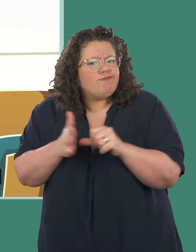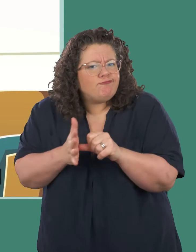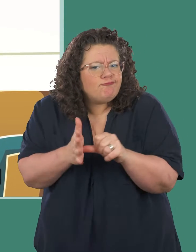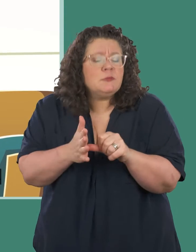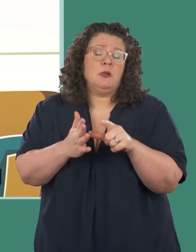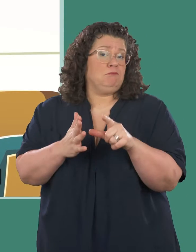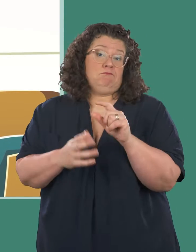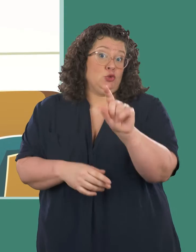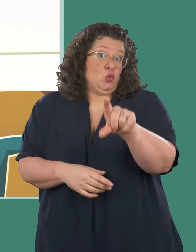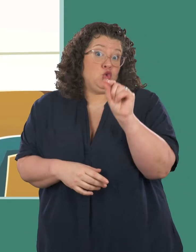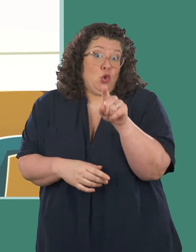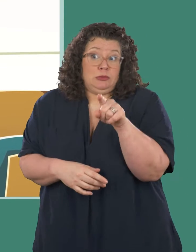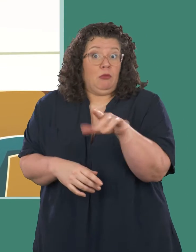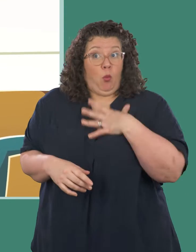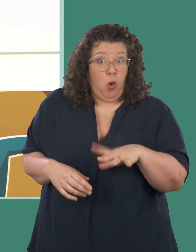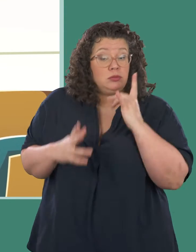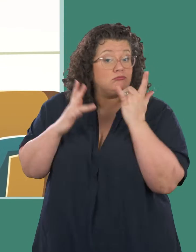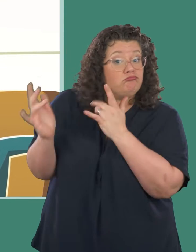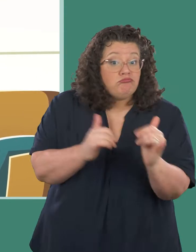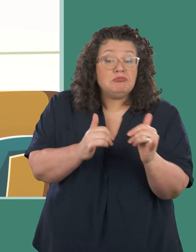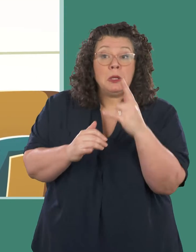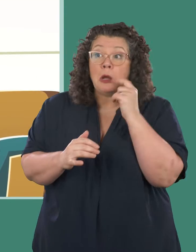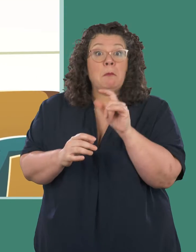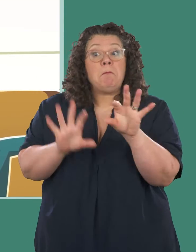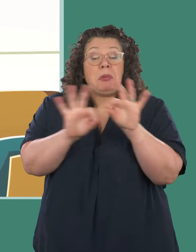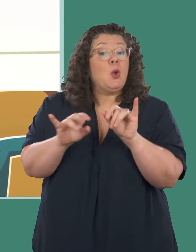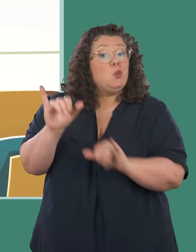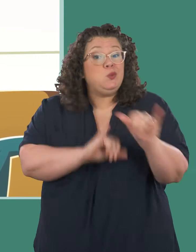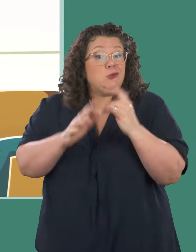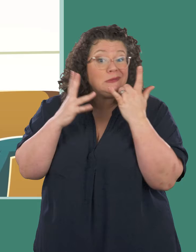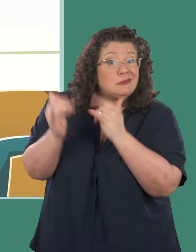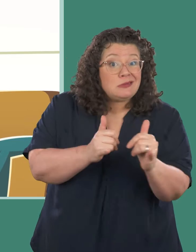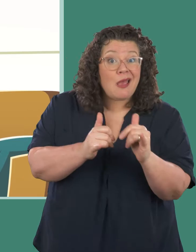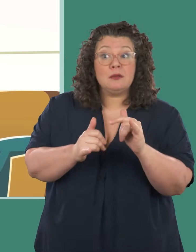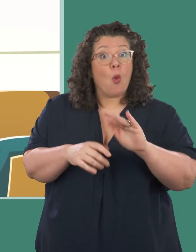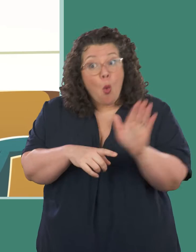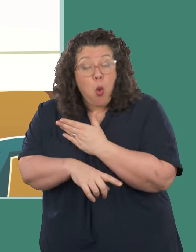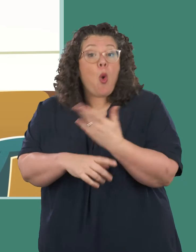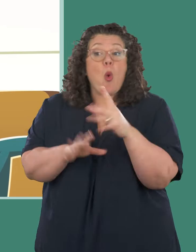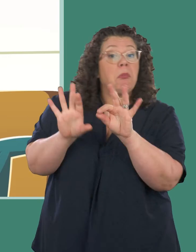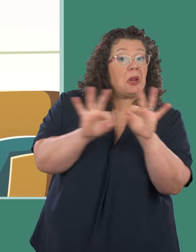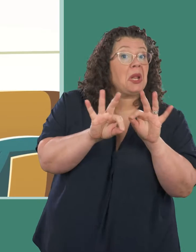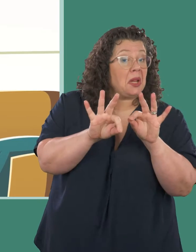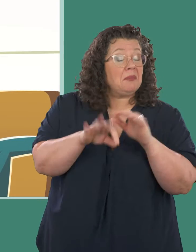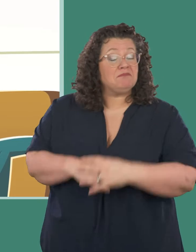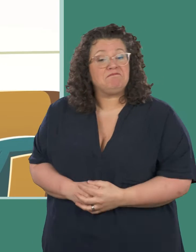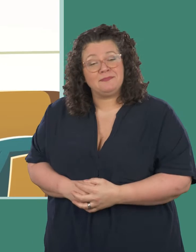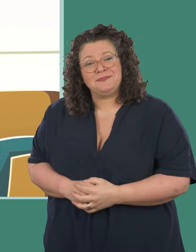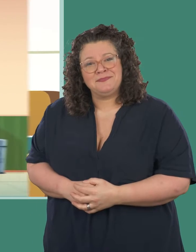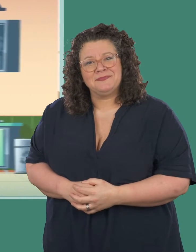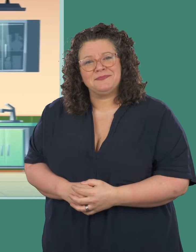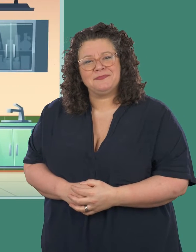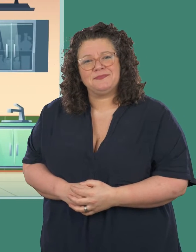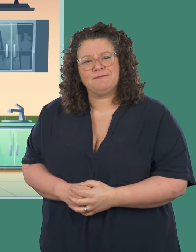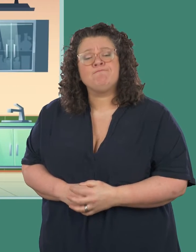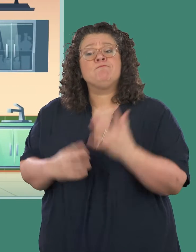her baby. Screening is your choice. Nia can choose which tests, if any, she wants.